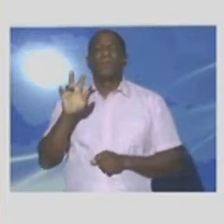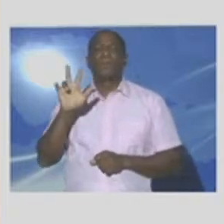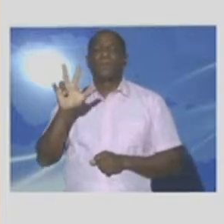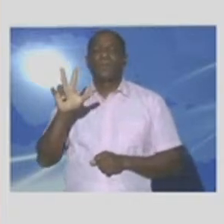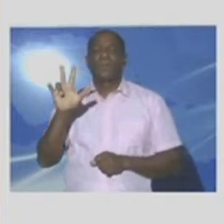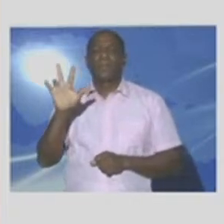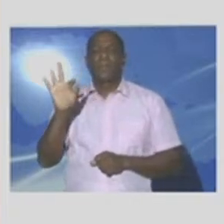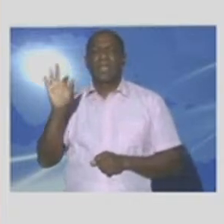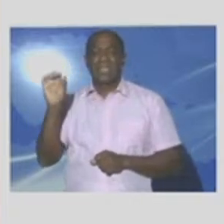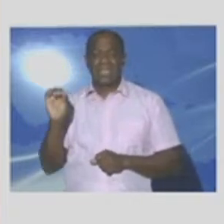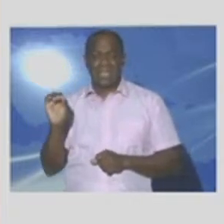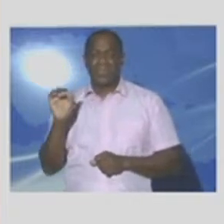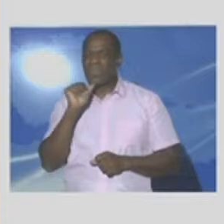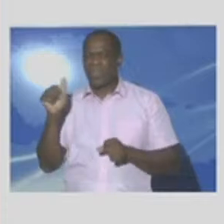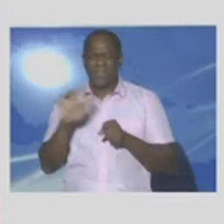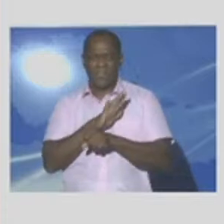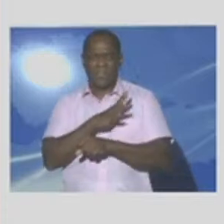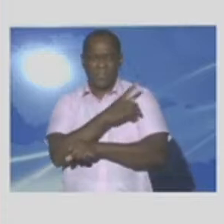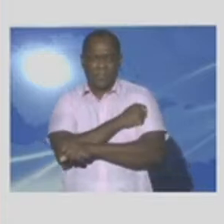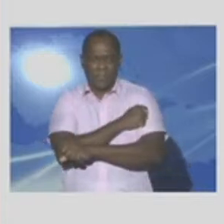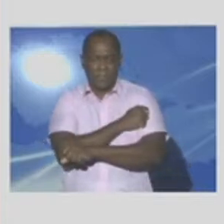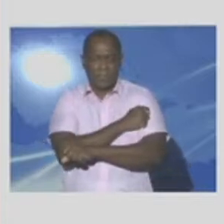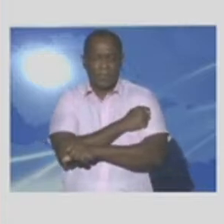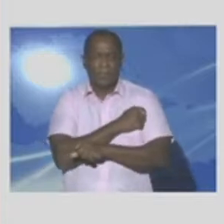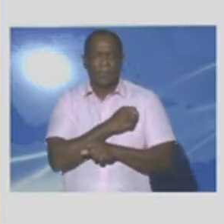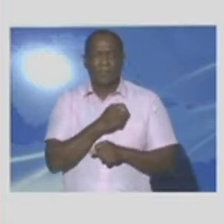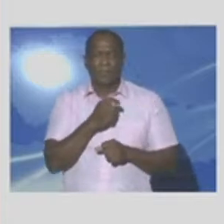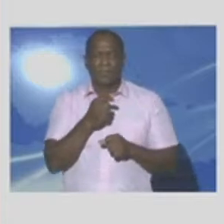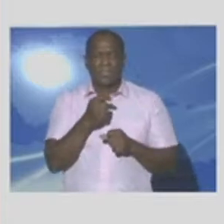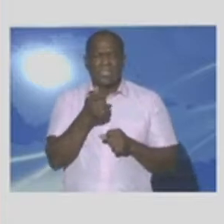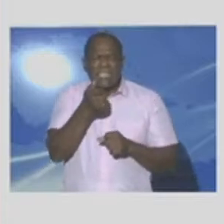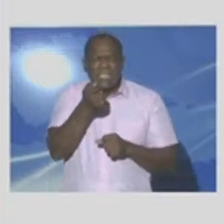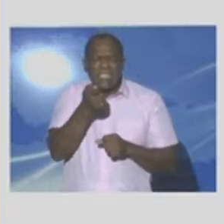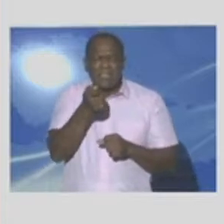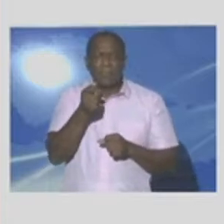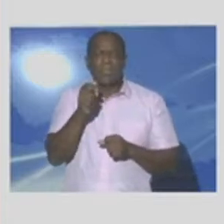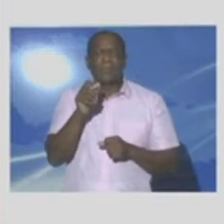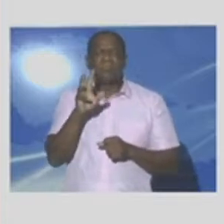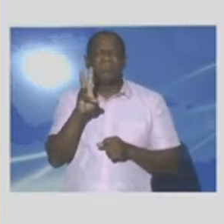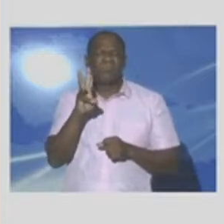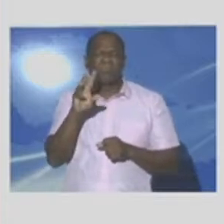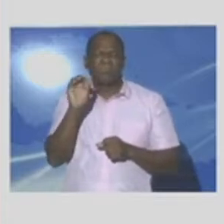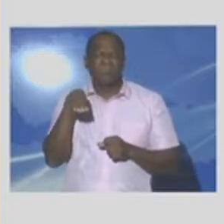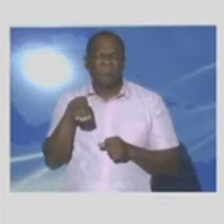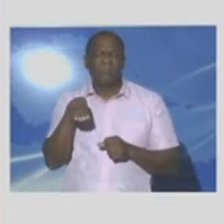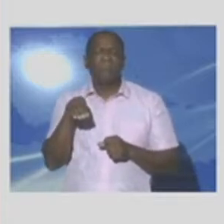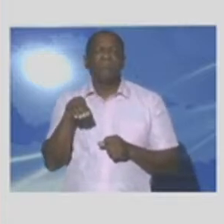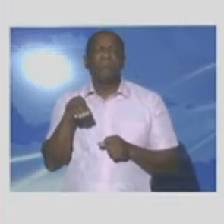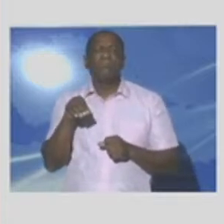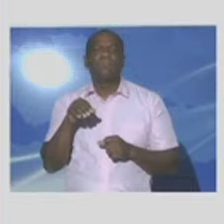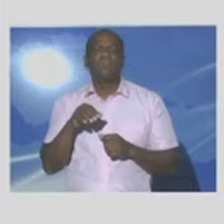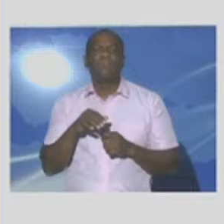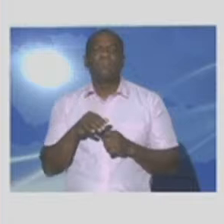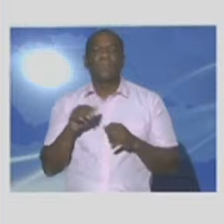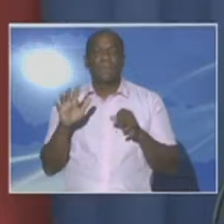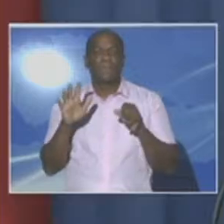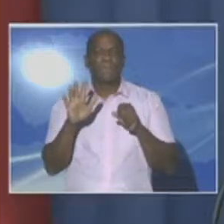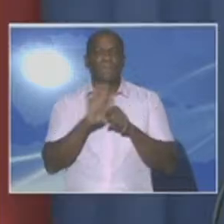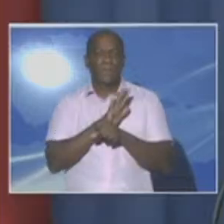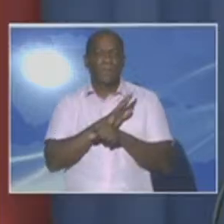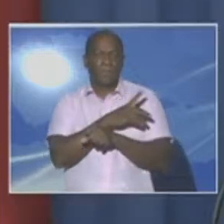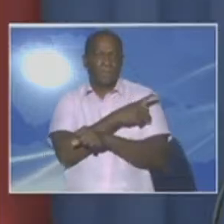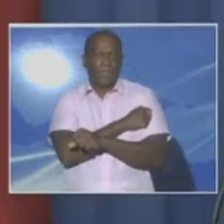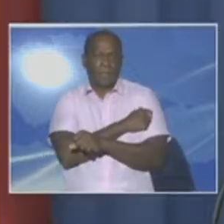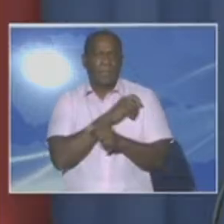and the small portion, about 6% thereabouts, 258 fully vaccinated. So we'll ask Dr. Hines to go into the epi